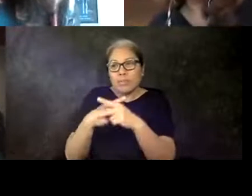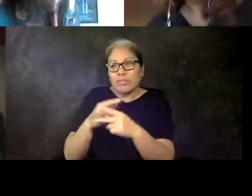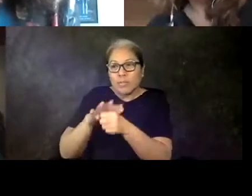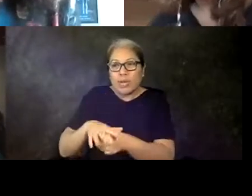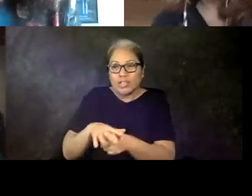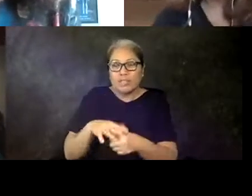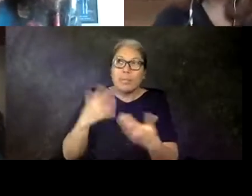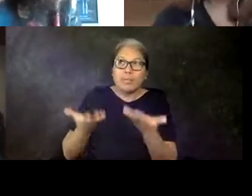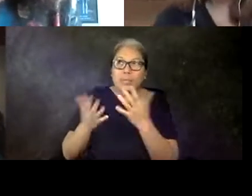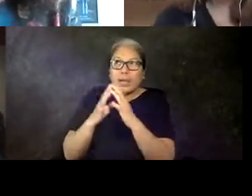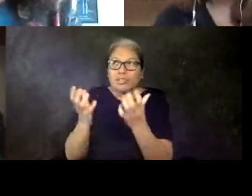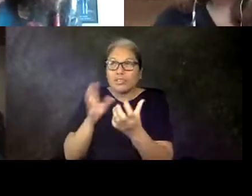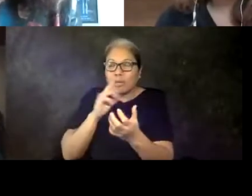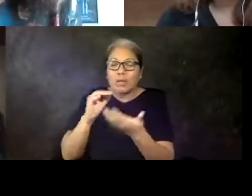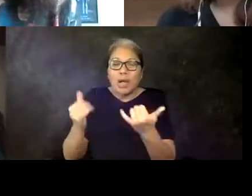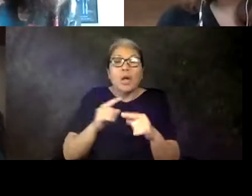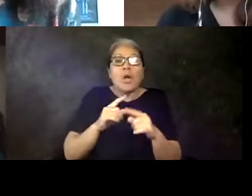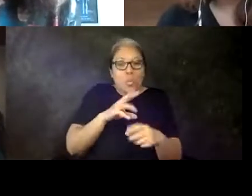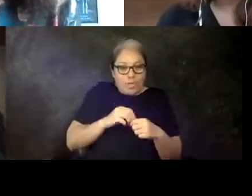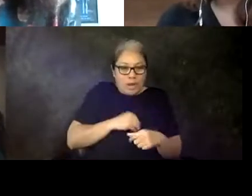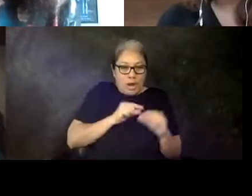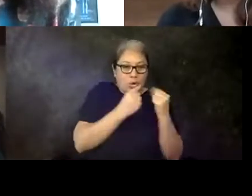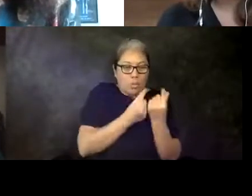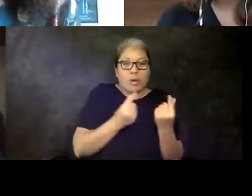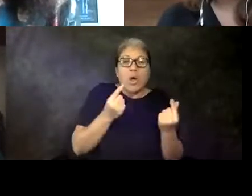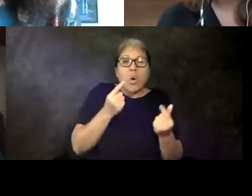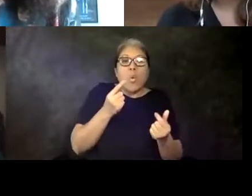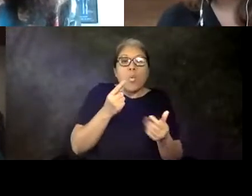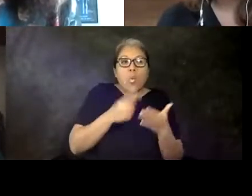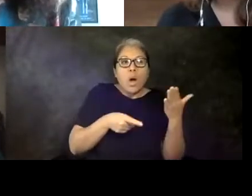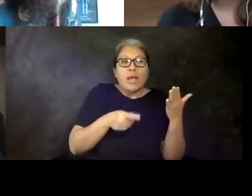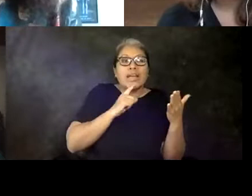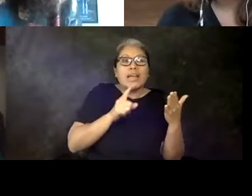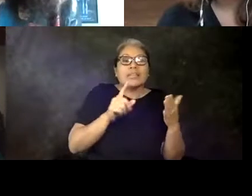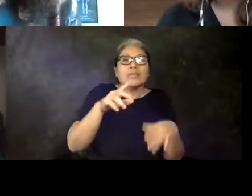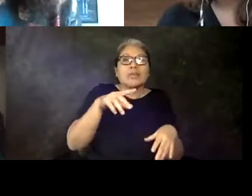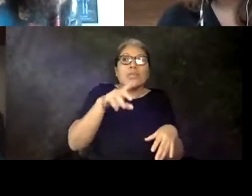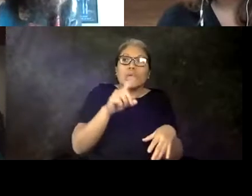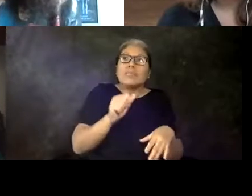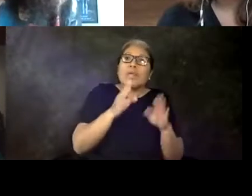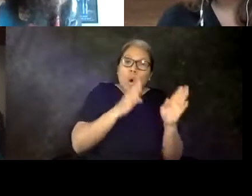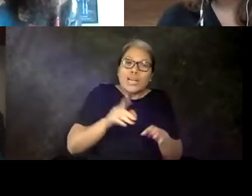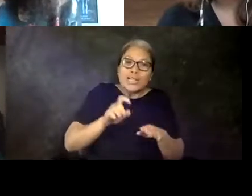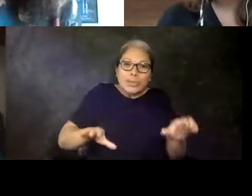our groups? And what do you think we need? What do disability organizers need to be doing differently?